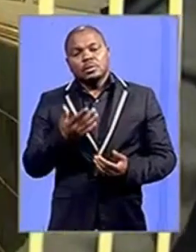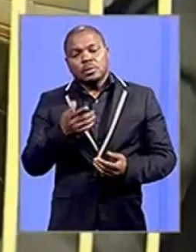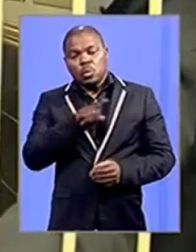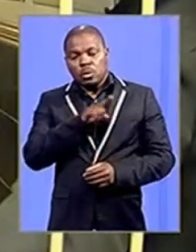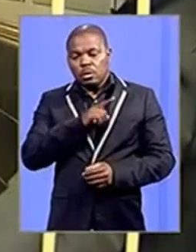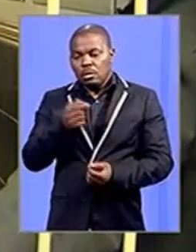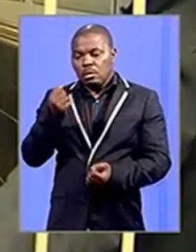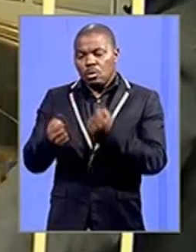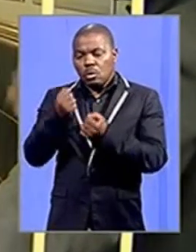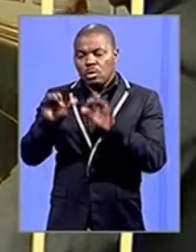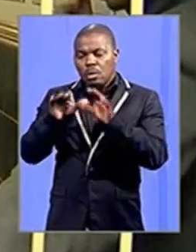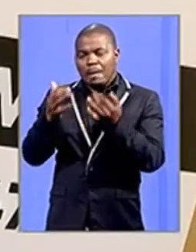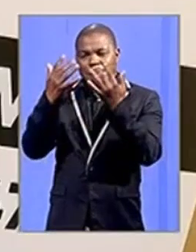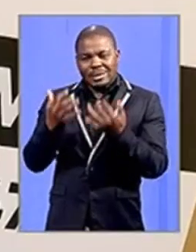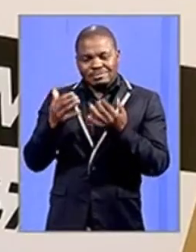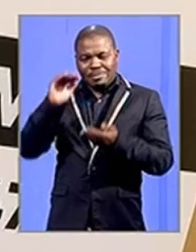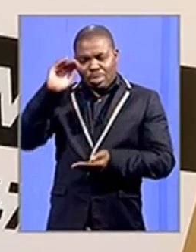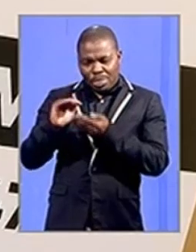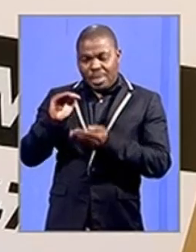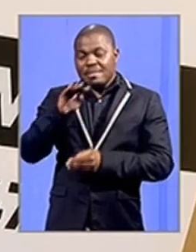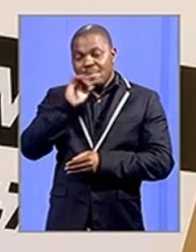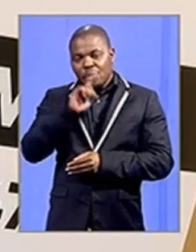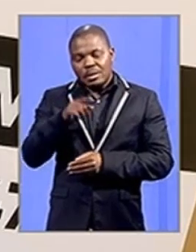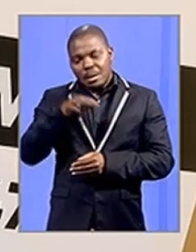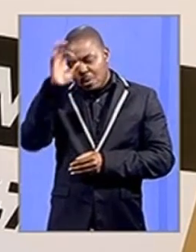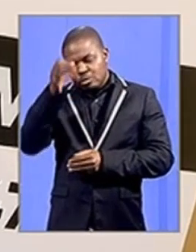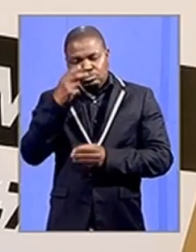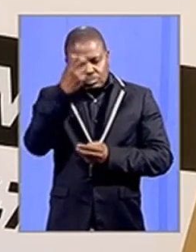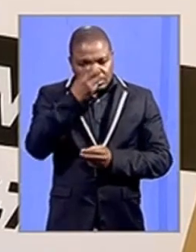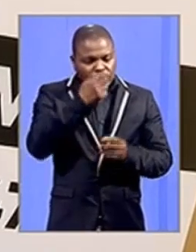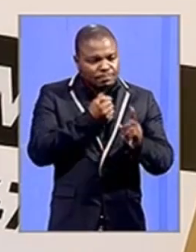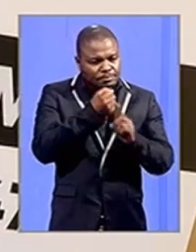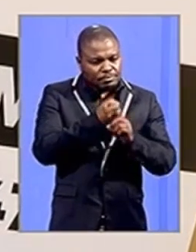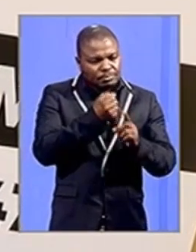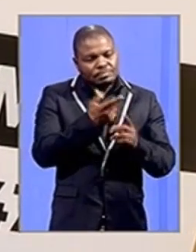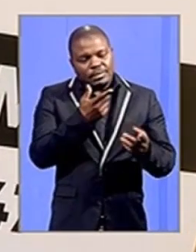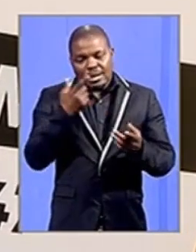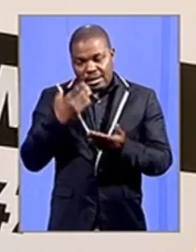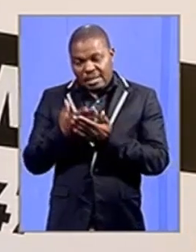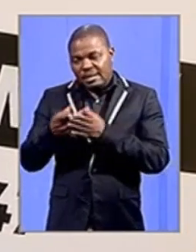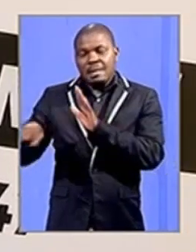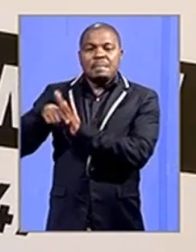tša kgoro ya maphodisa se se ka šitiša maiteko a maphodisa a go lwa le melato ya tlaišo ya bana.